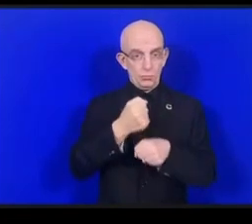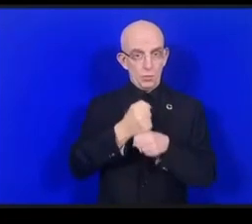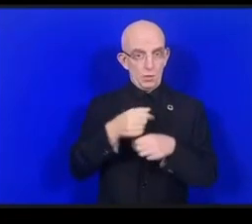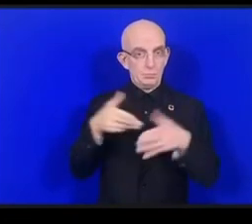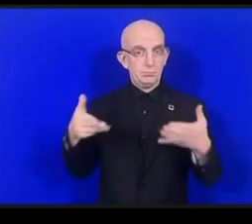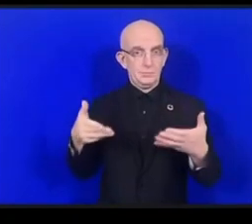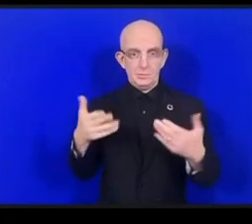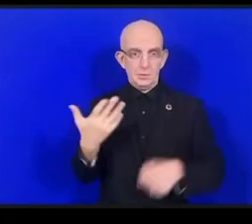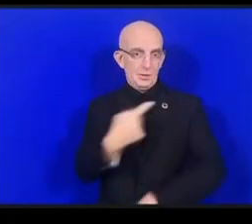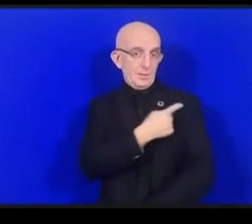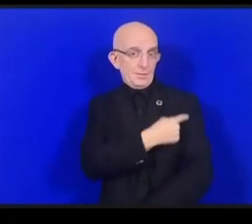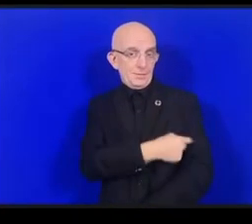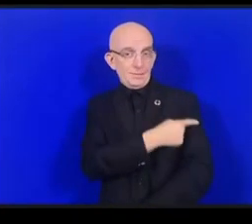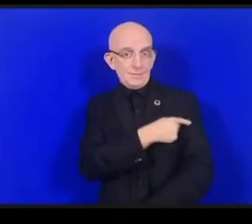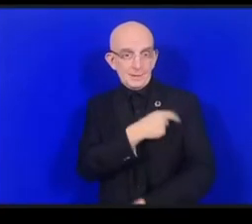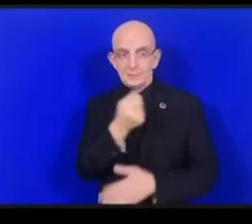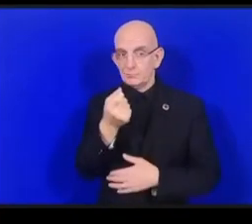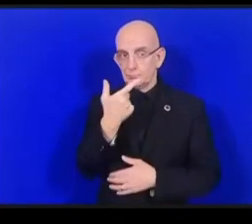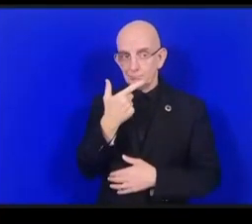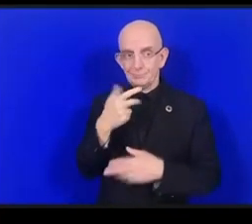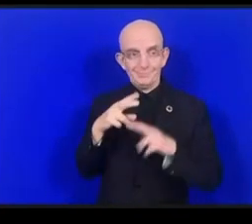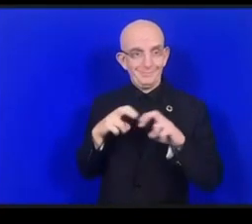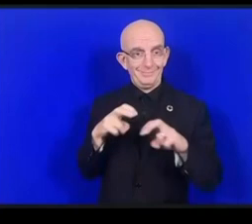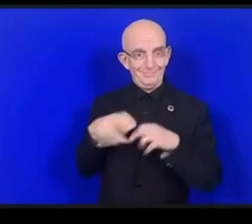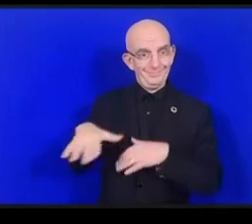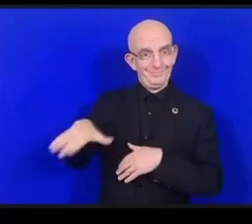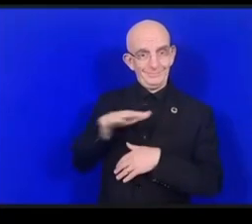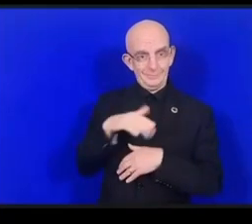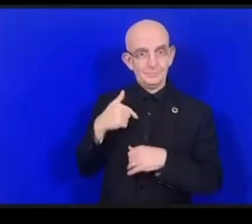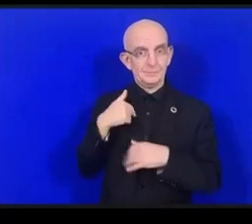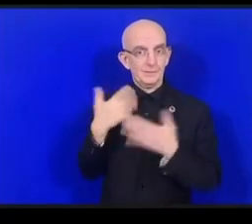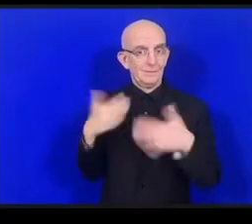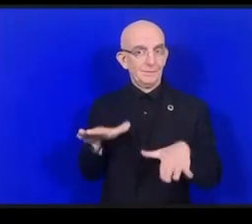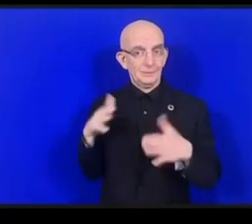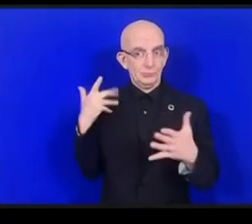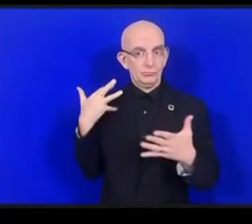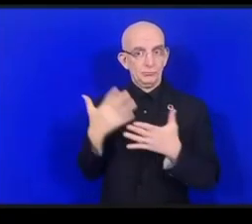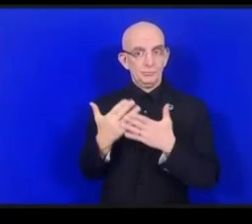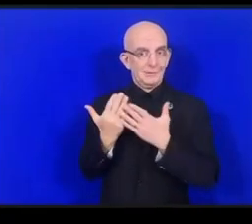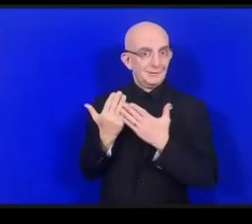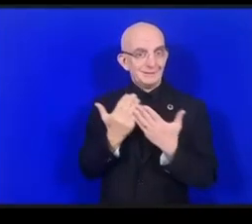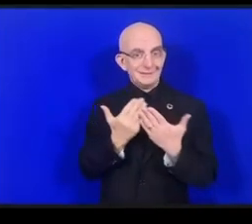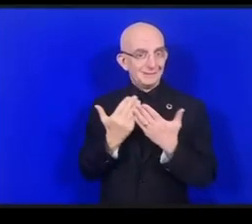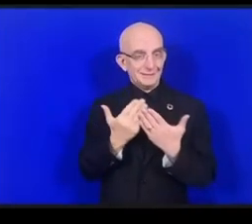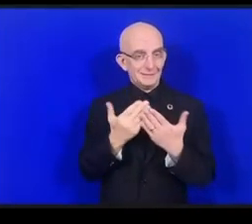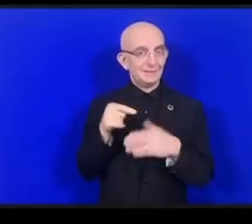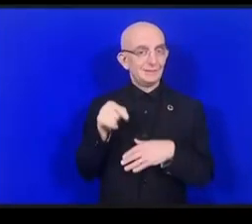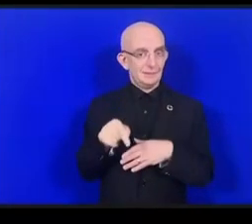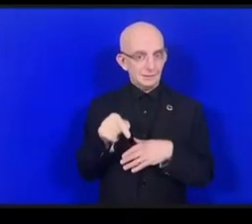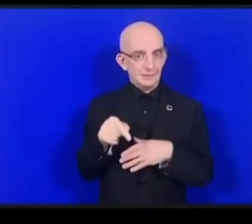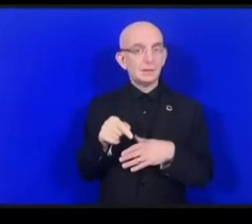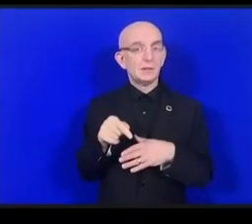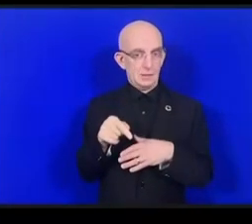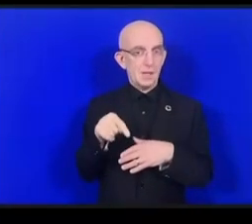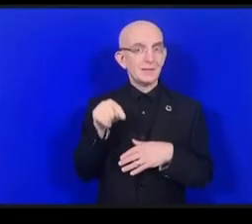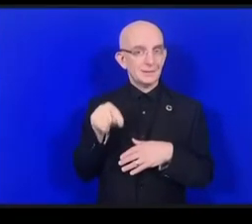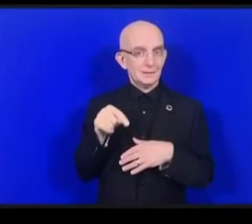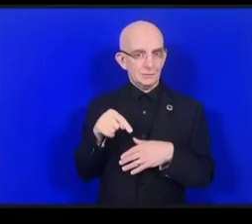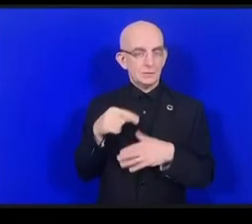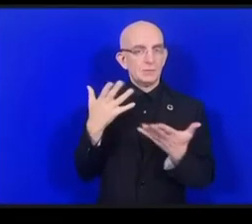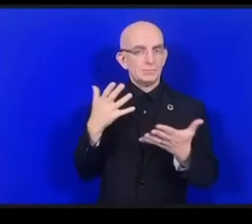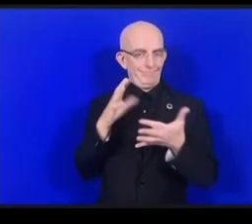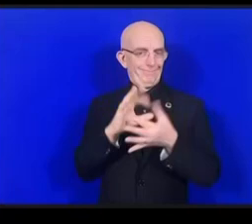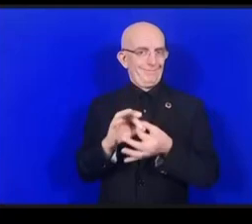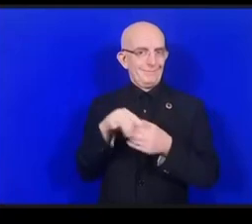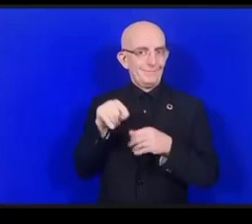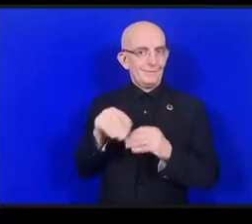Osaka Kyoiku University's Graduate School of Education, majoring in health science. My name